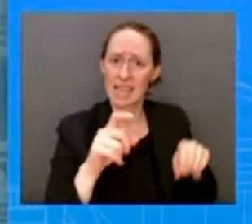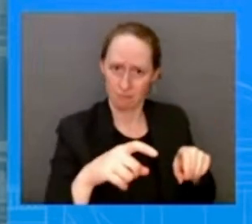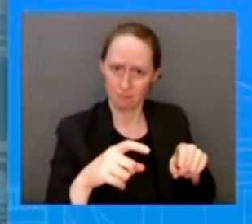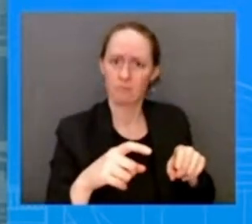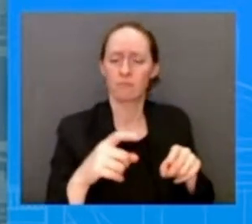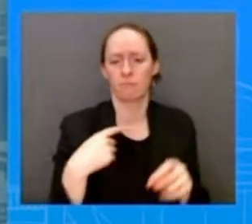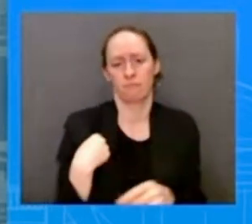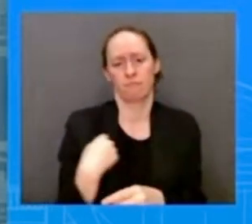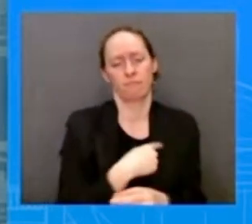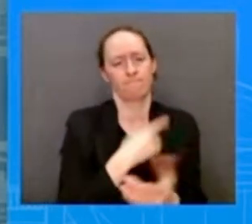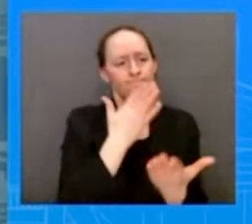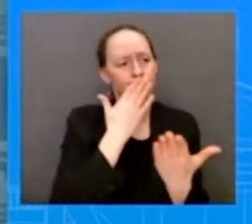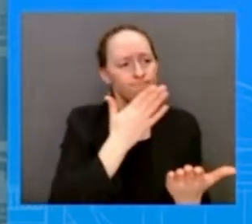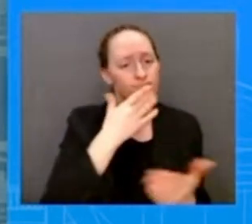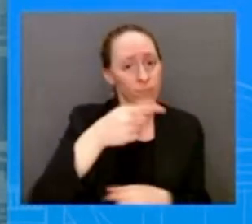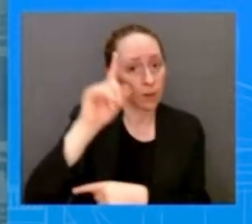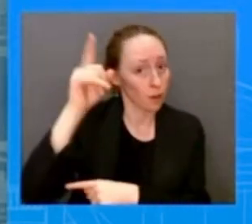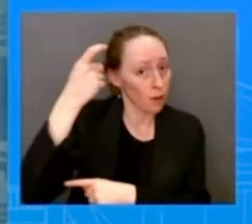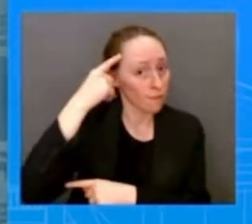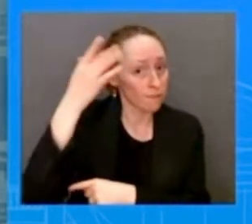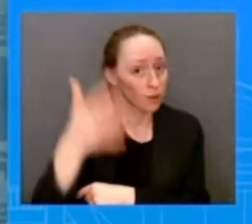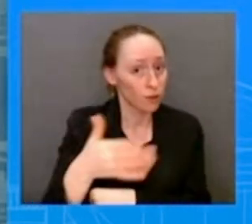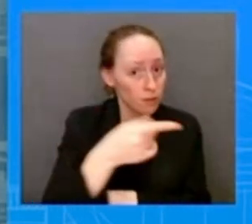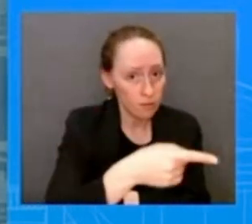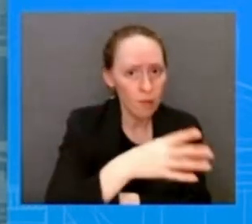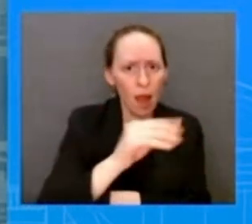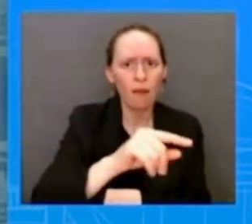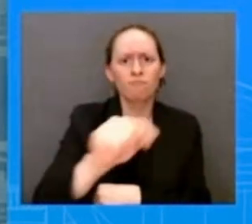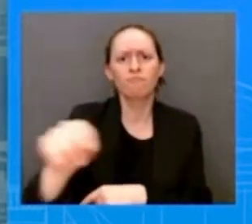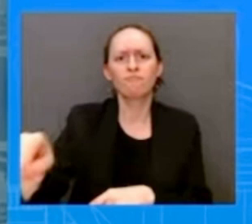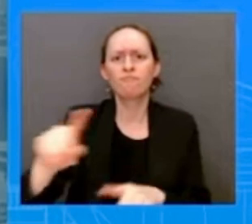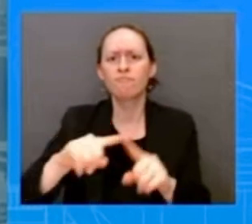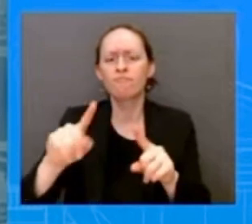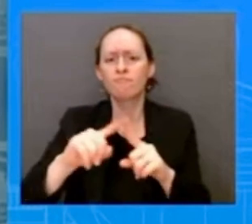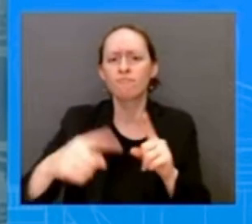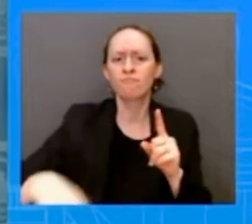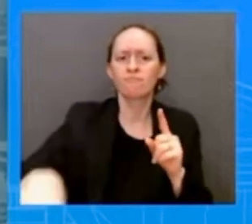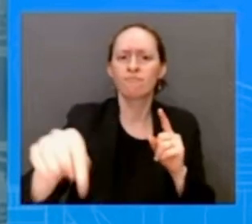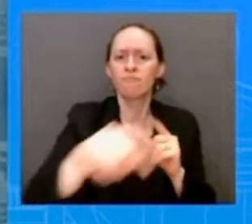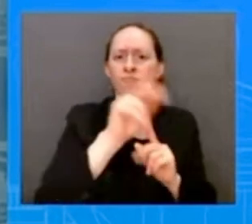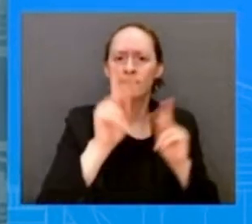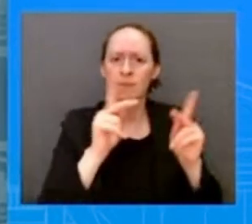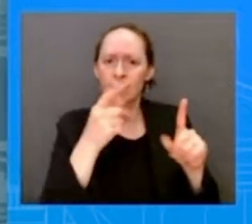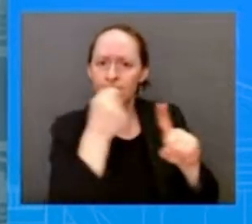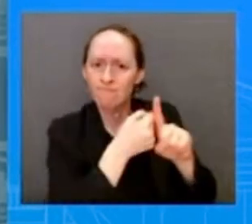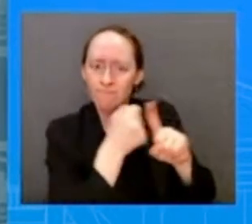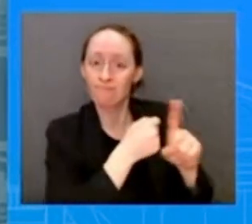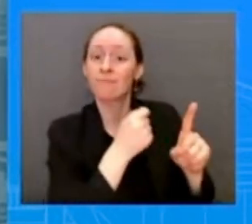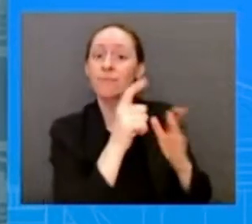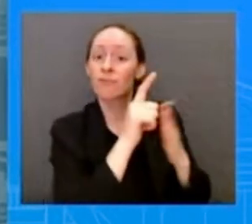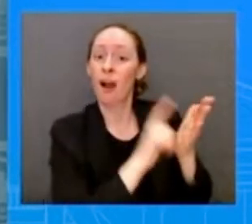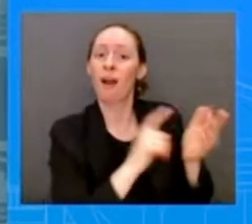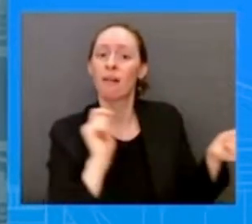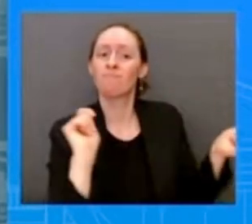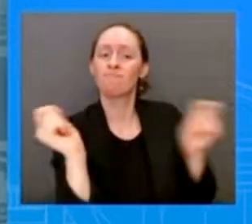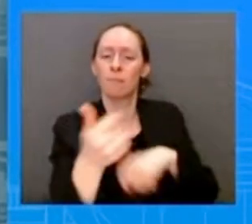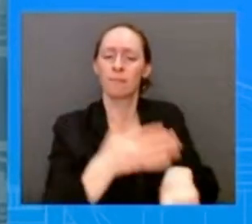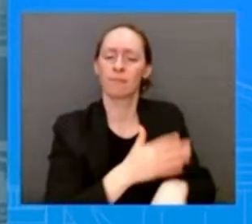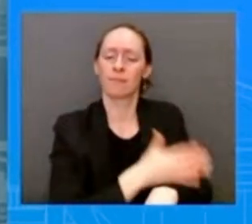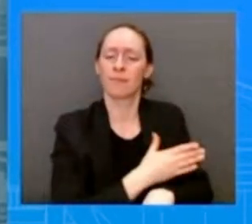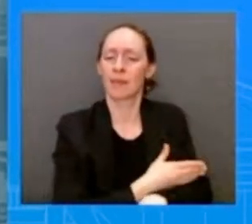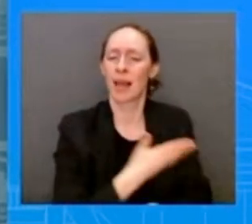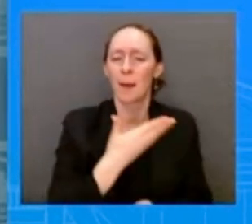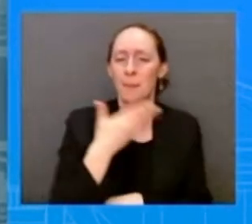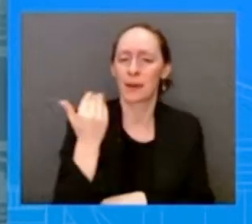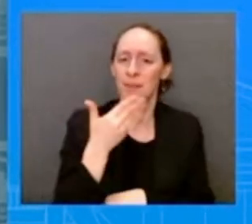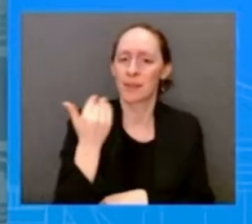expand access to quality health care. We are excited to see the state move quickly to get 500,000 North